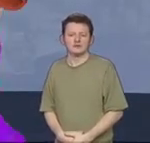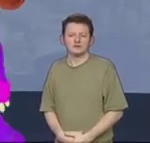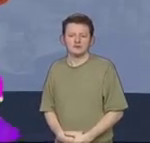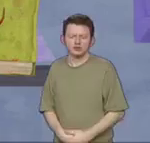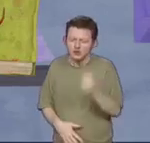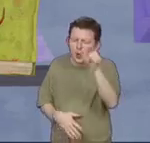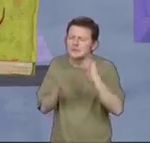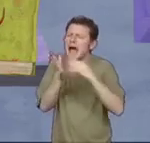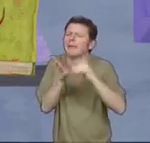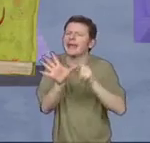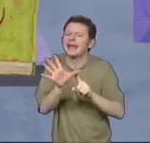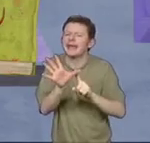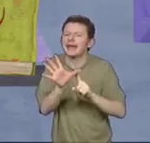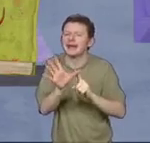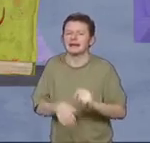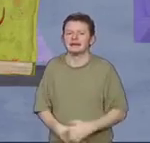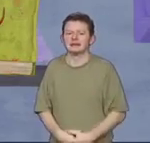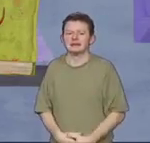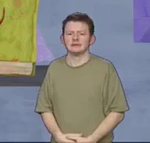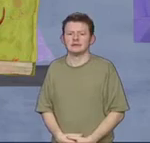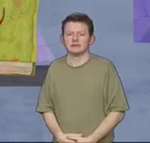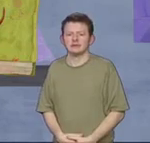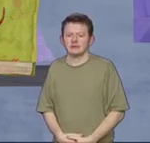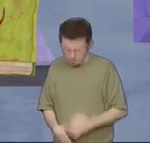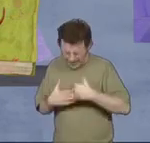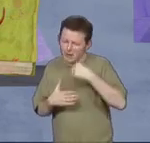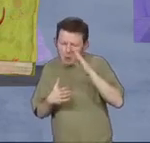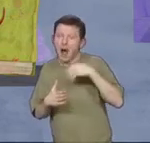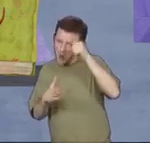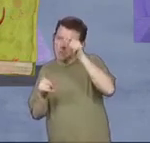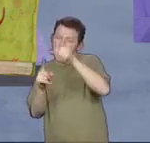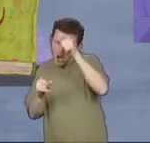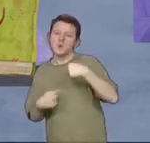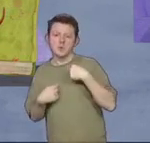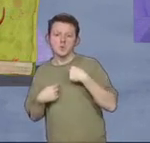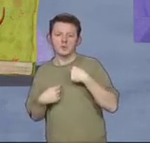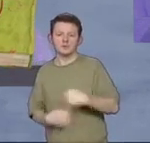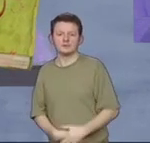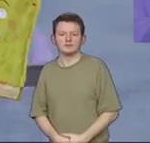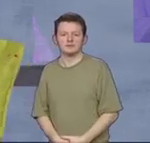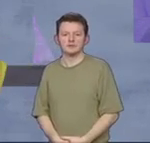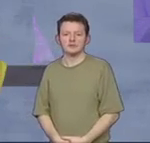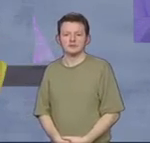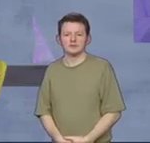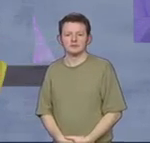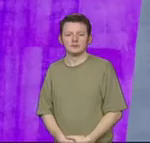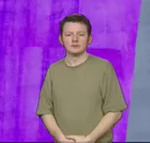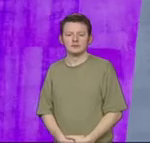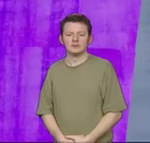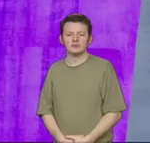Sammy? No, but I know a man who does. Sammy took Boffin the Big Book